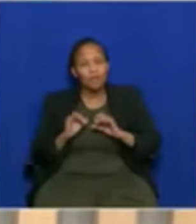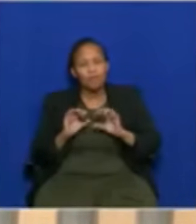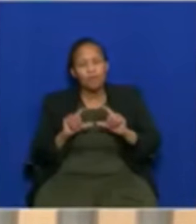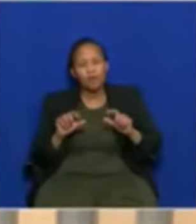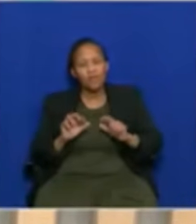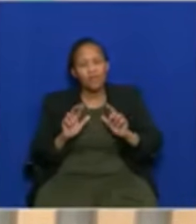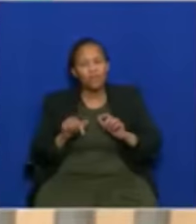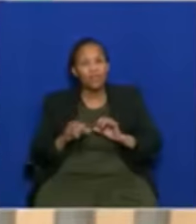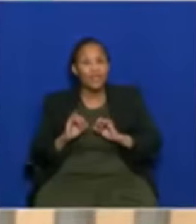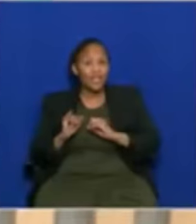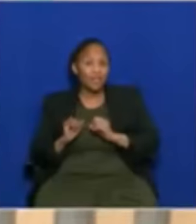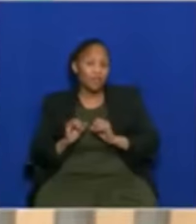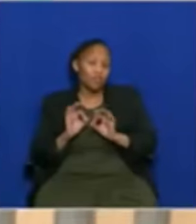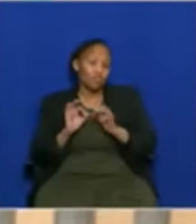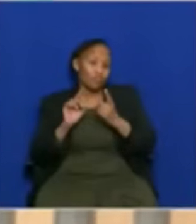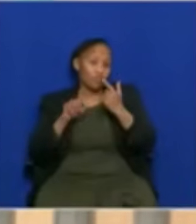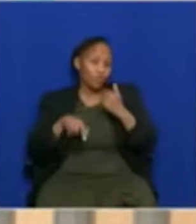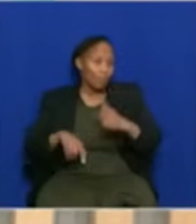from?